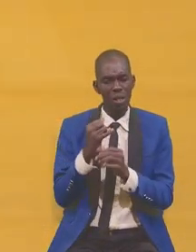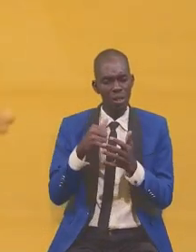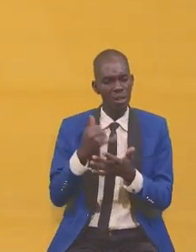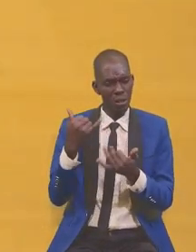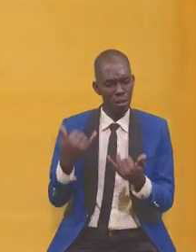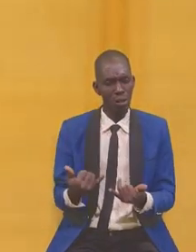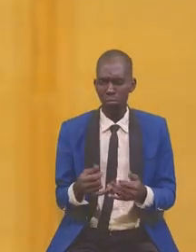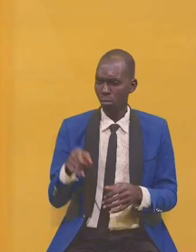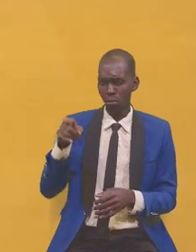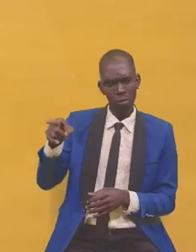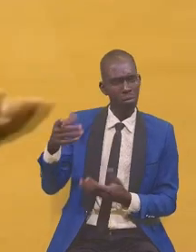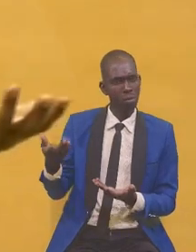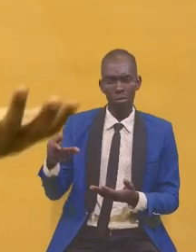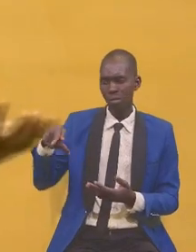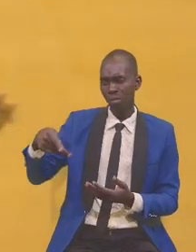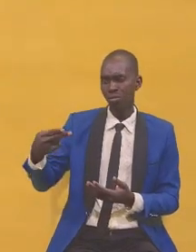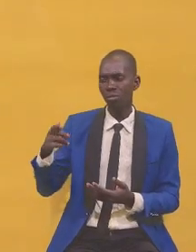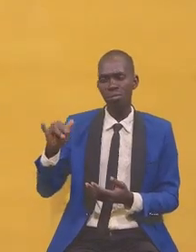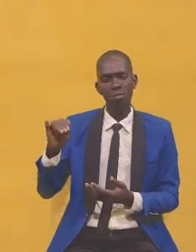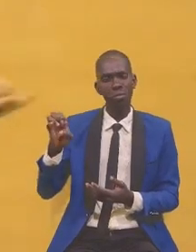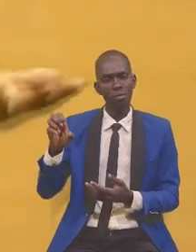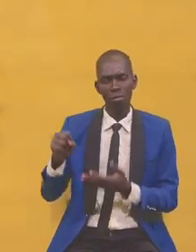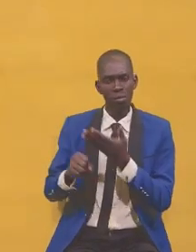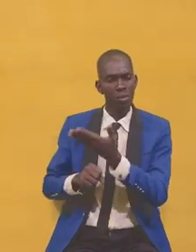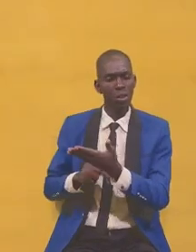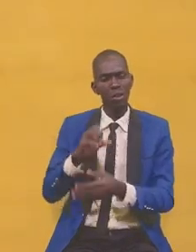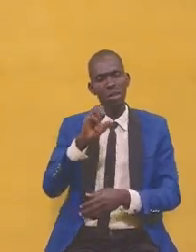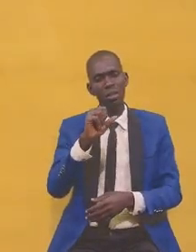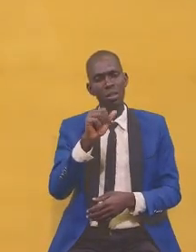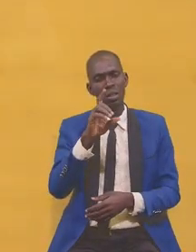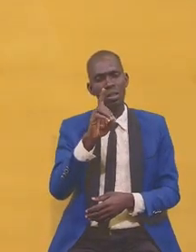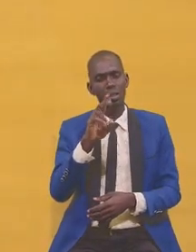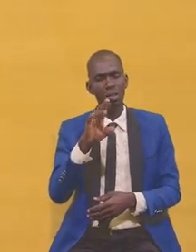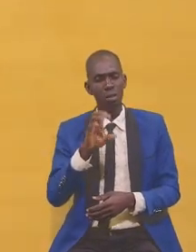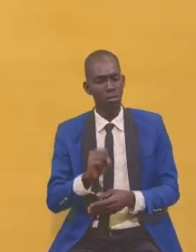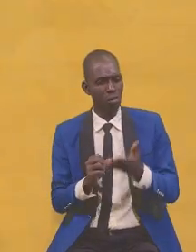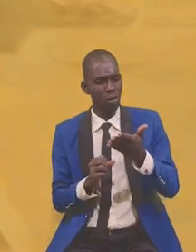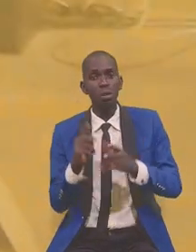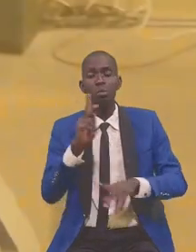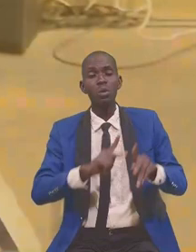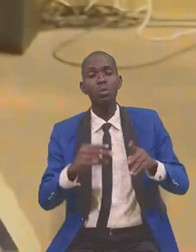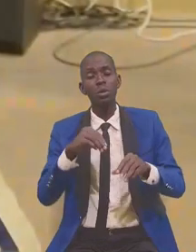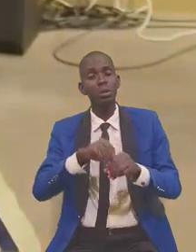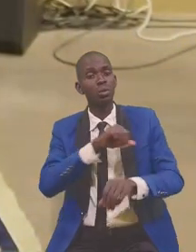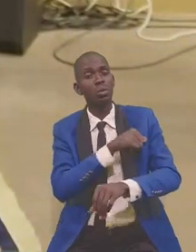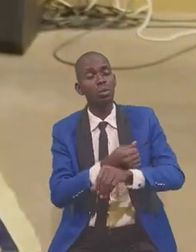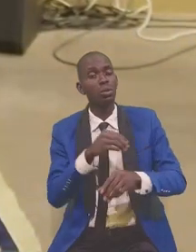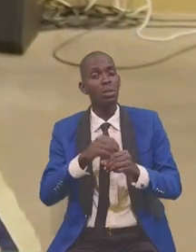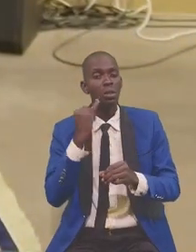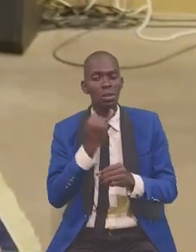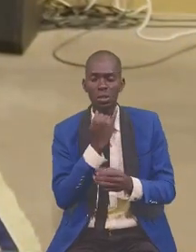the Pharisees and the Sadducees and the men of authority and the men of tradition, the God of our fathers raised